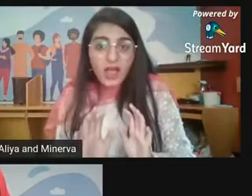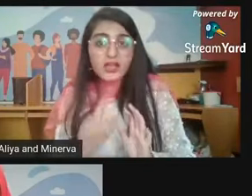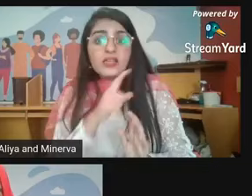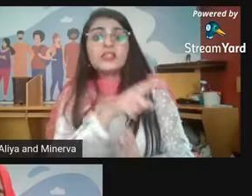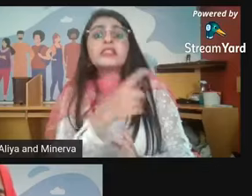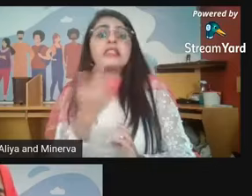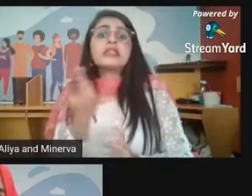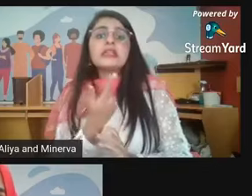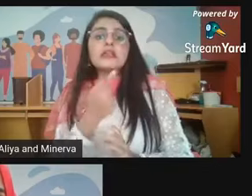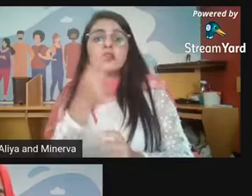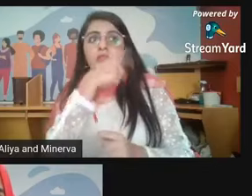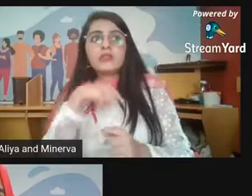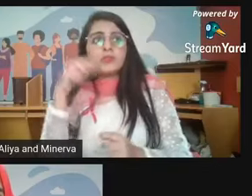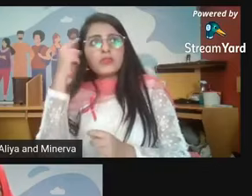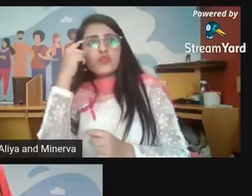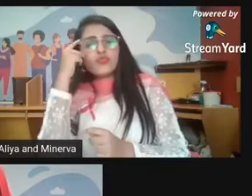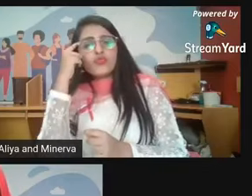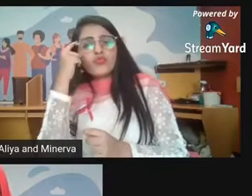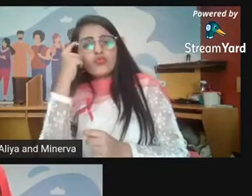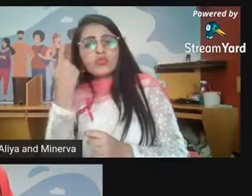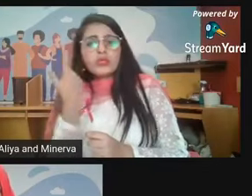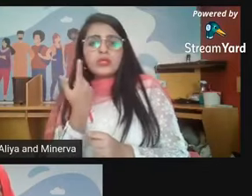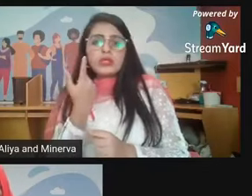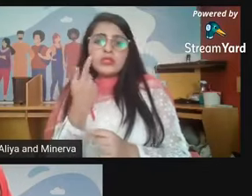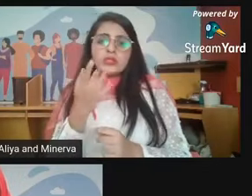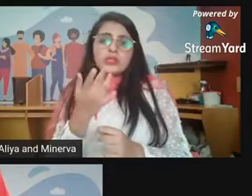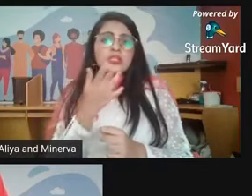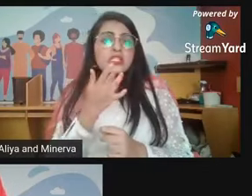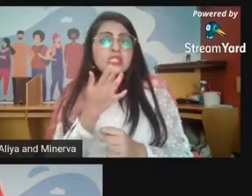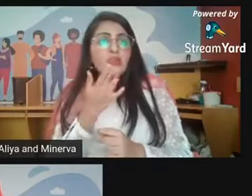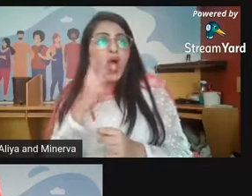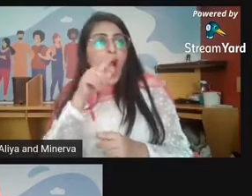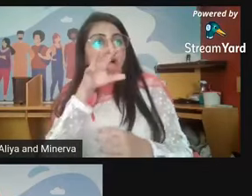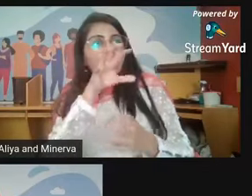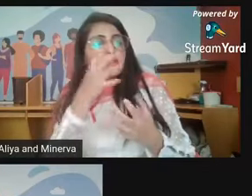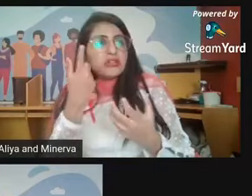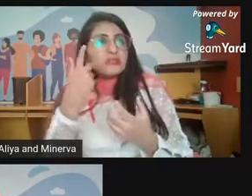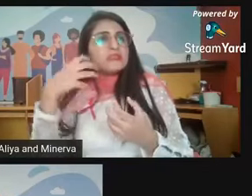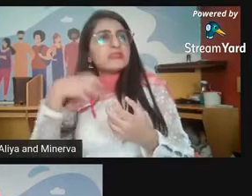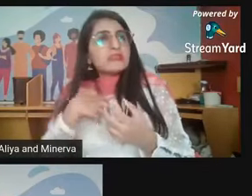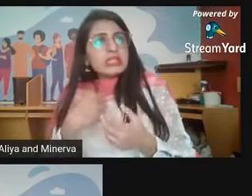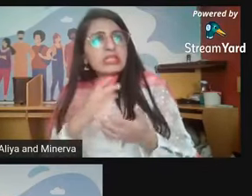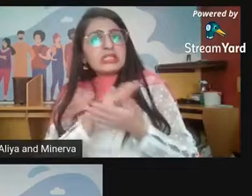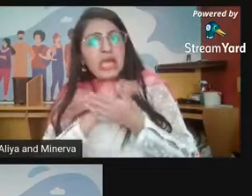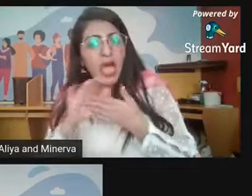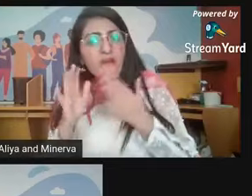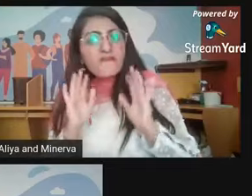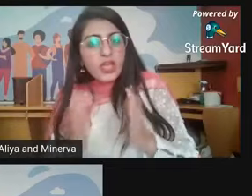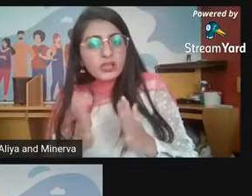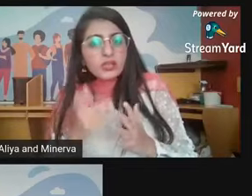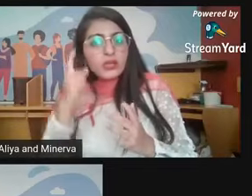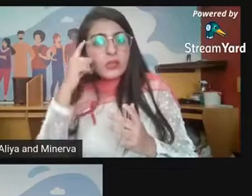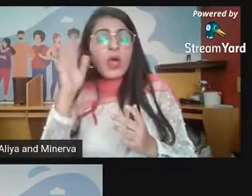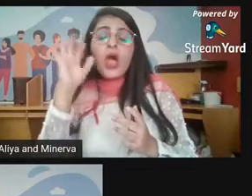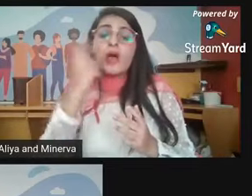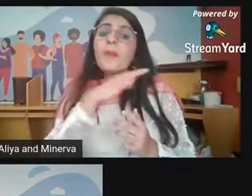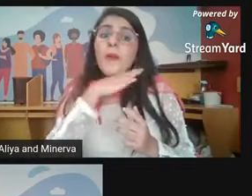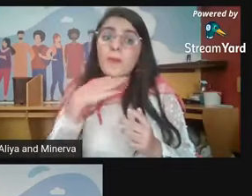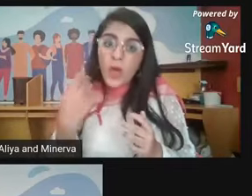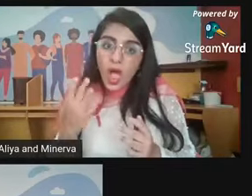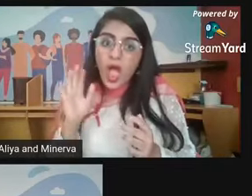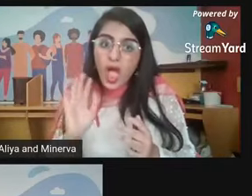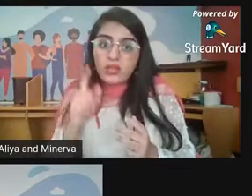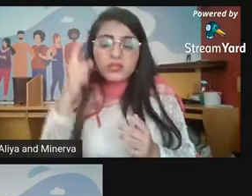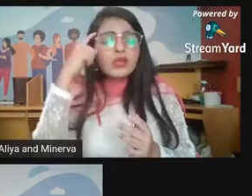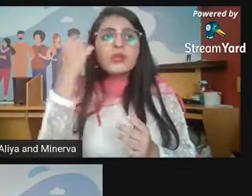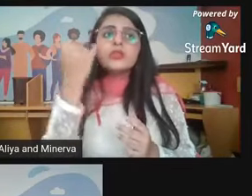ek zehen mein hota hai ki you know ek cosmetic appearance mein kya hoga, even in that situation when the patient is about to die, but still they give a